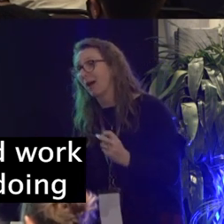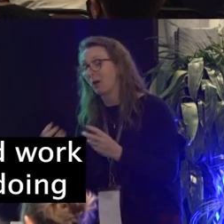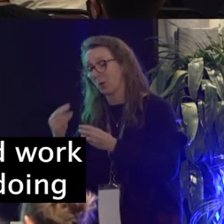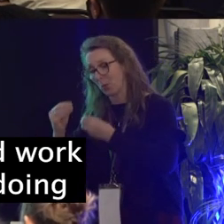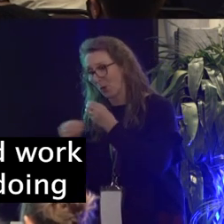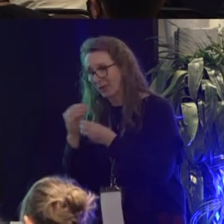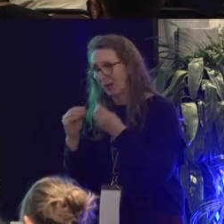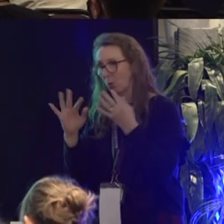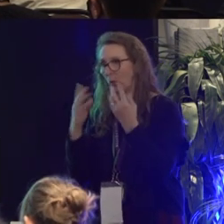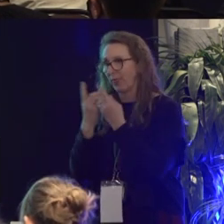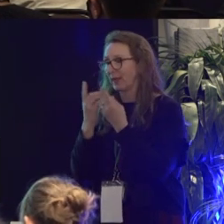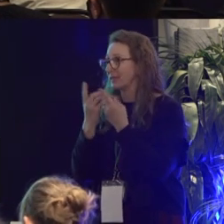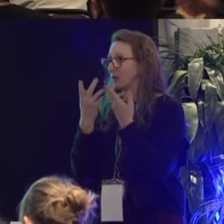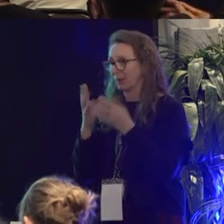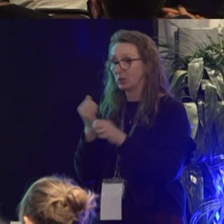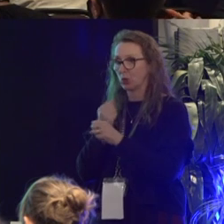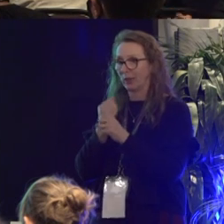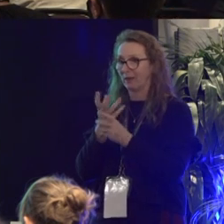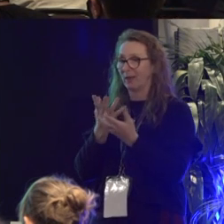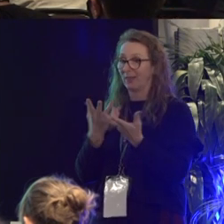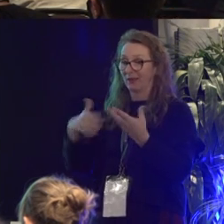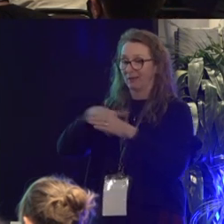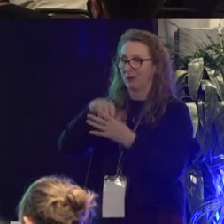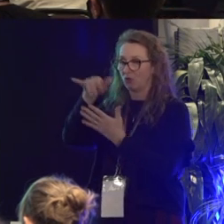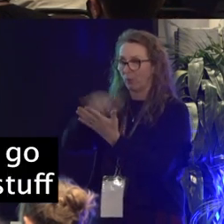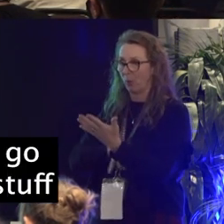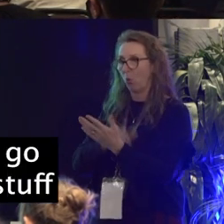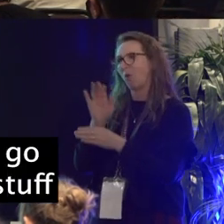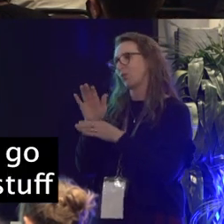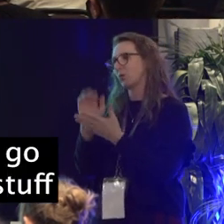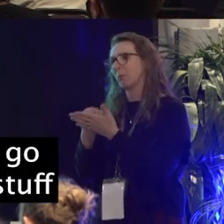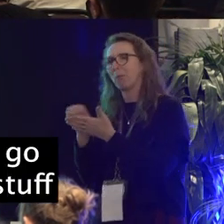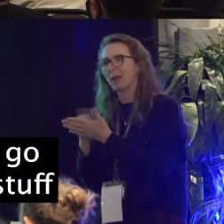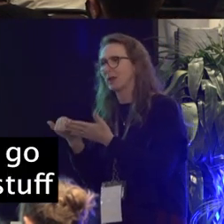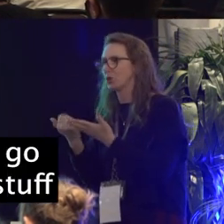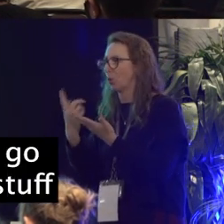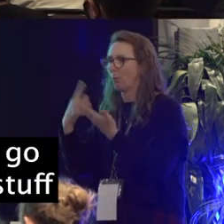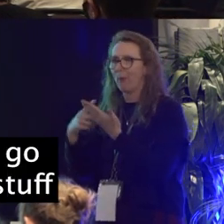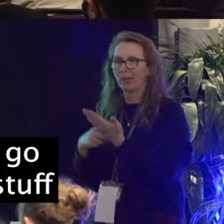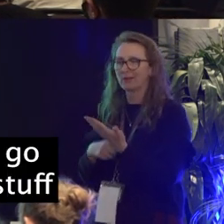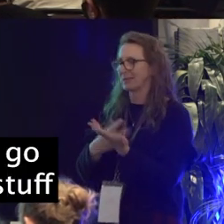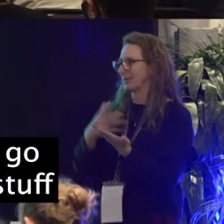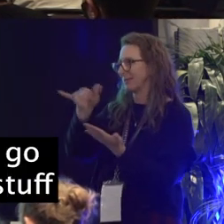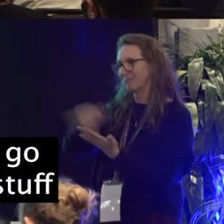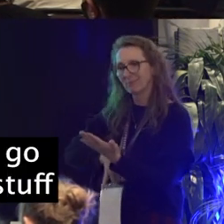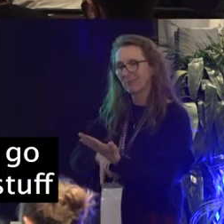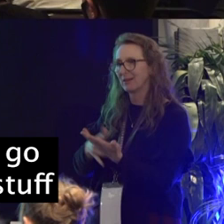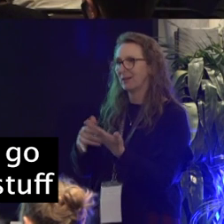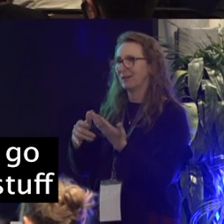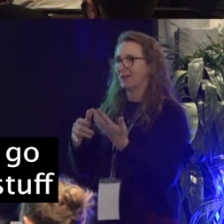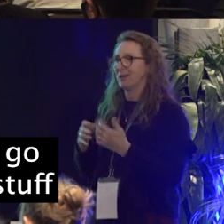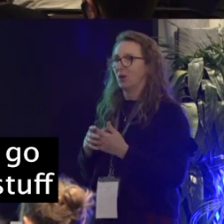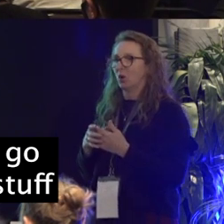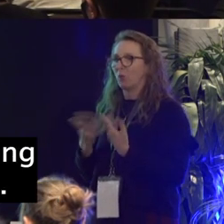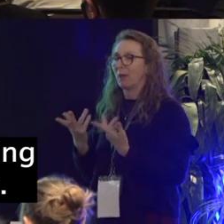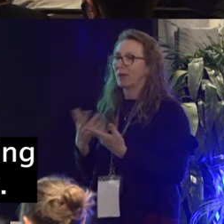the things that we've been doing and put them into a report and some future publications and some policy documents and go out and lobby for the